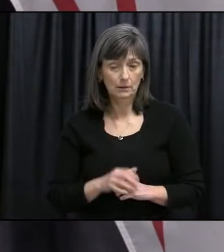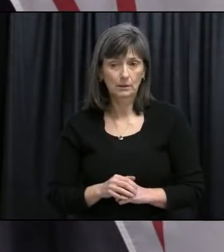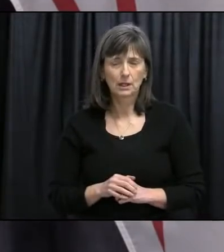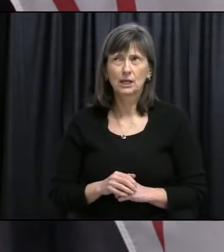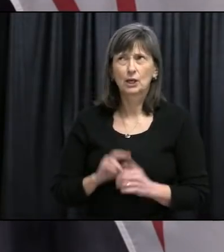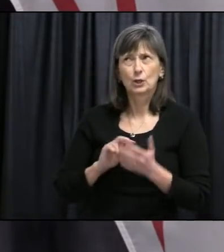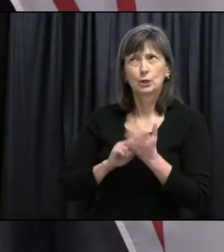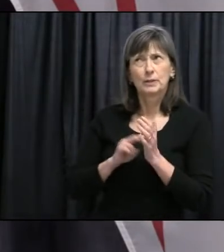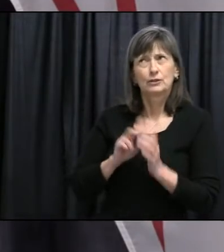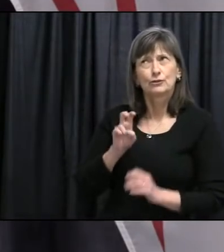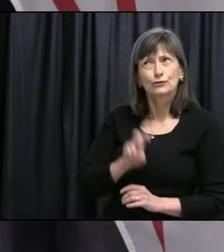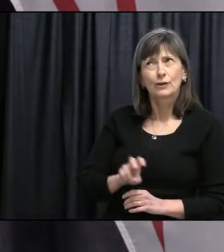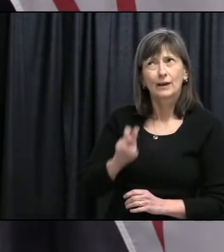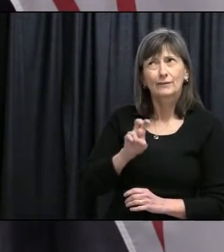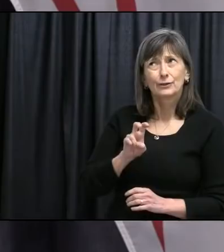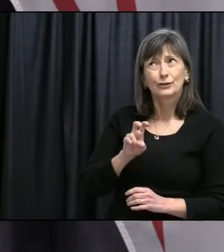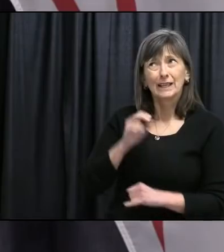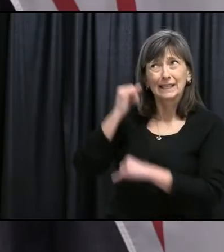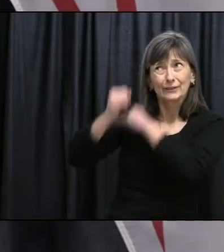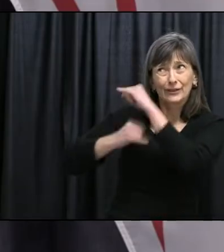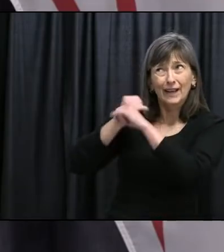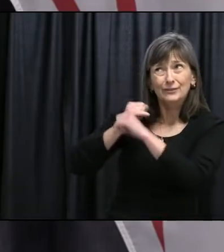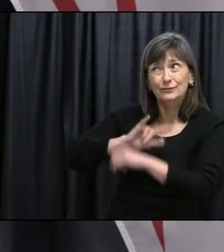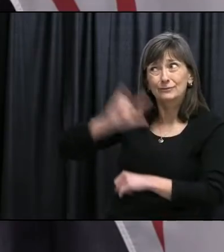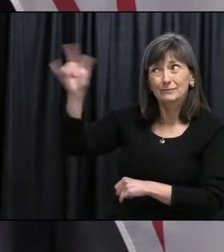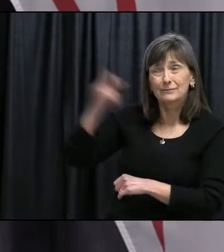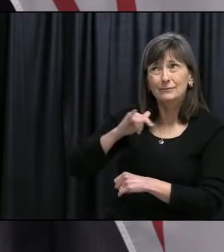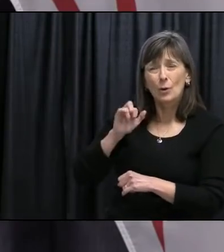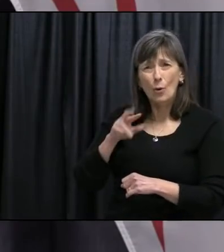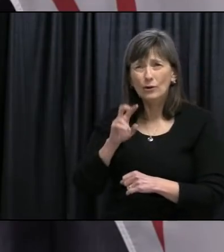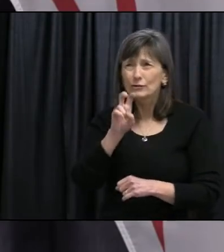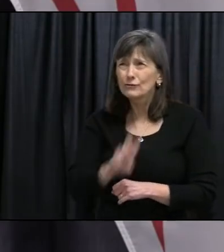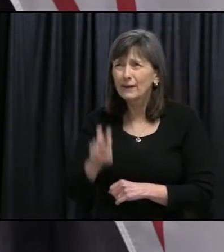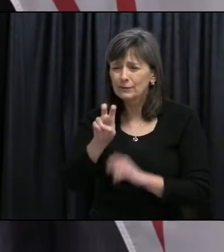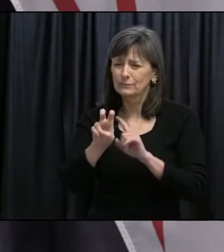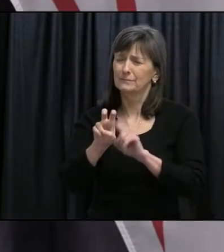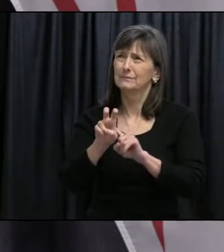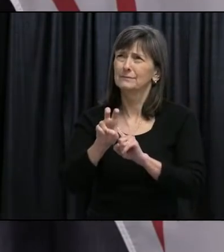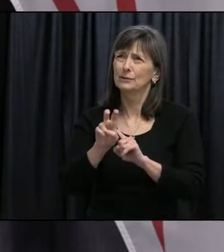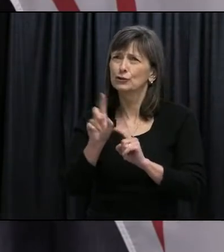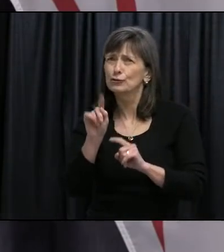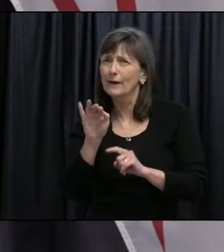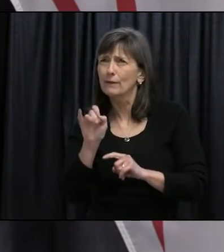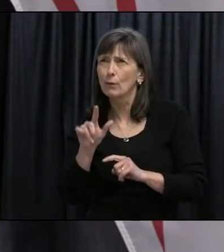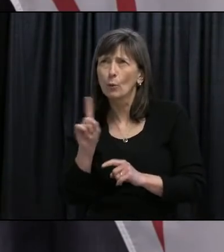You mean travel internationally, or what, is that what you mean?